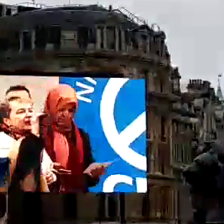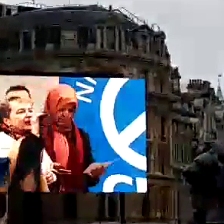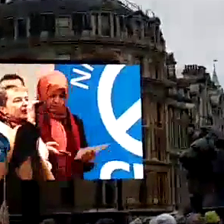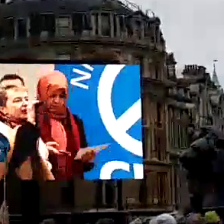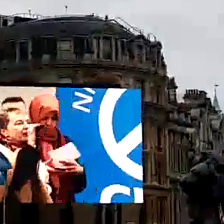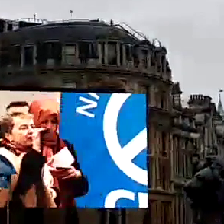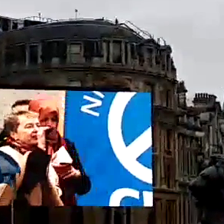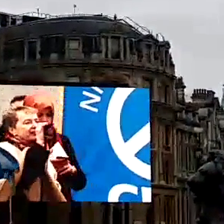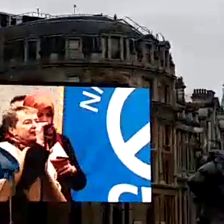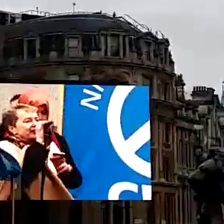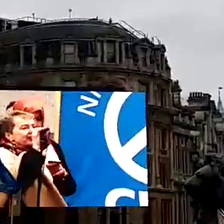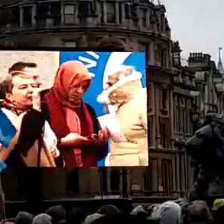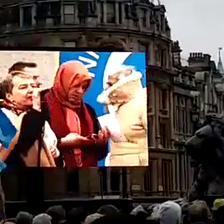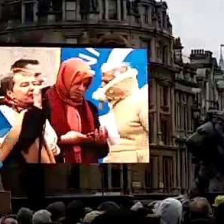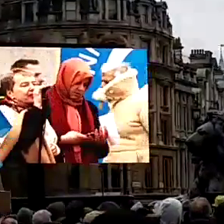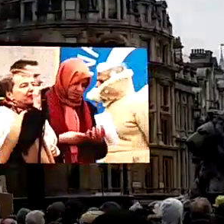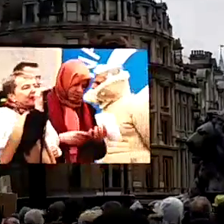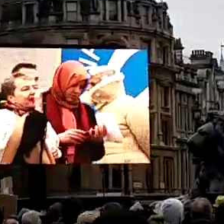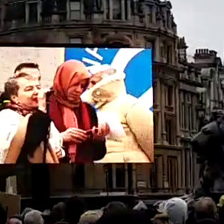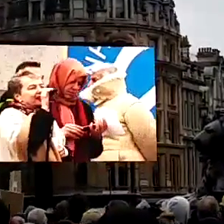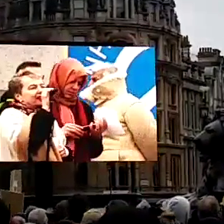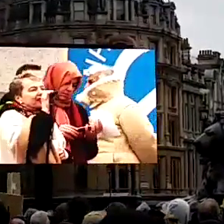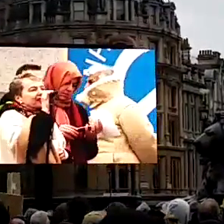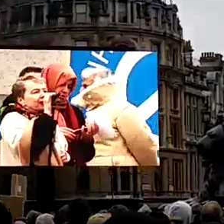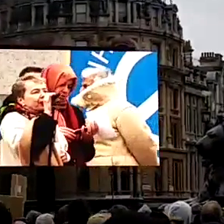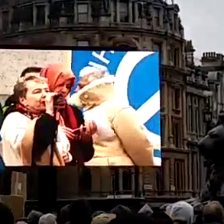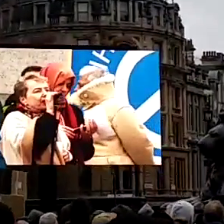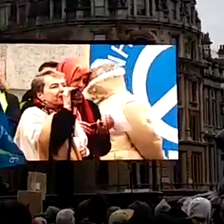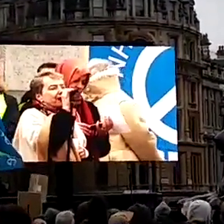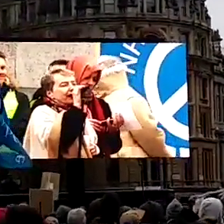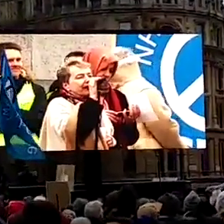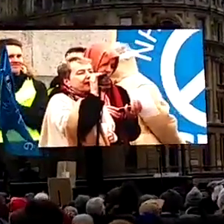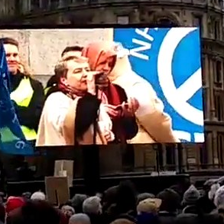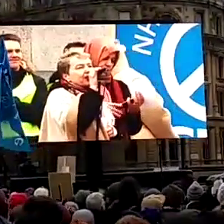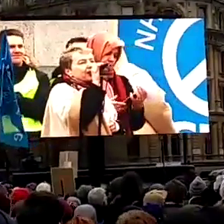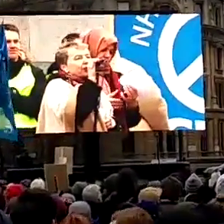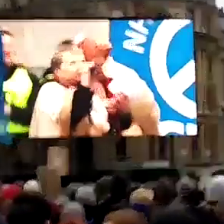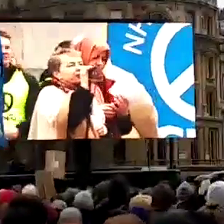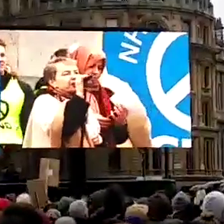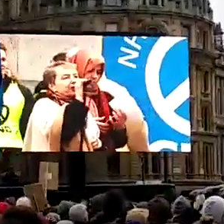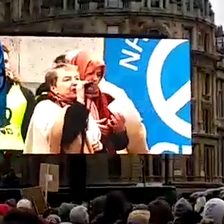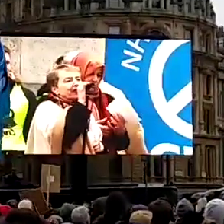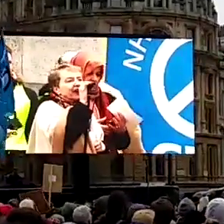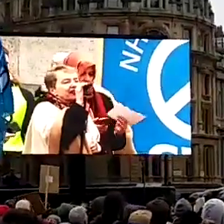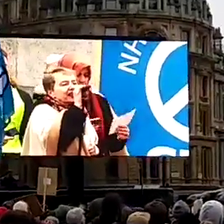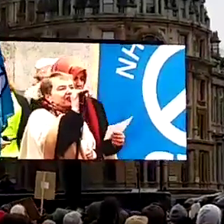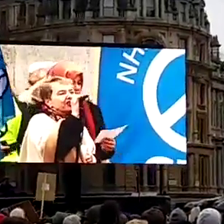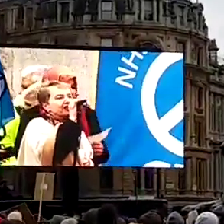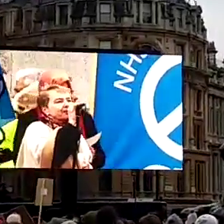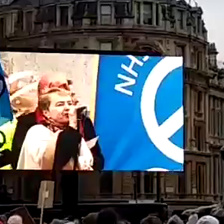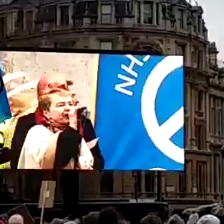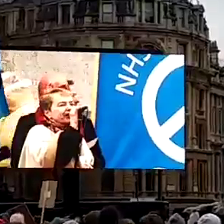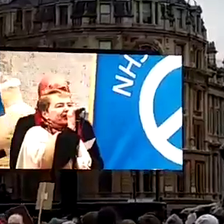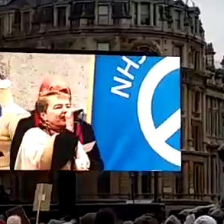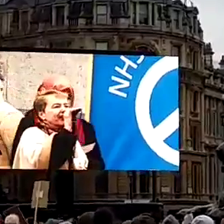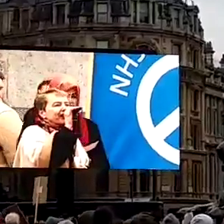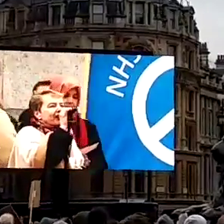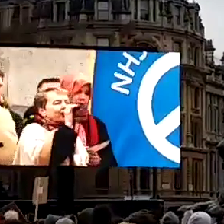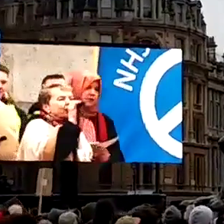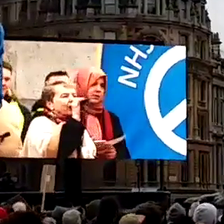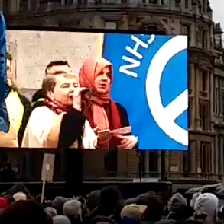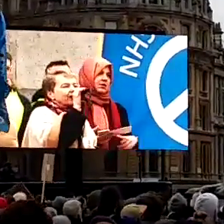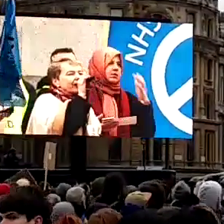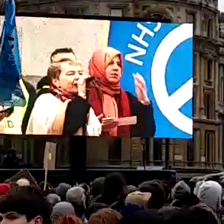The more the merrier. Closely in its anti-war campaigning, with two organisations in